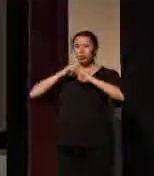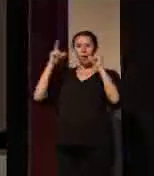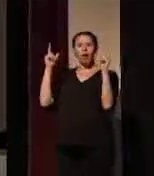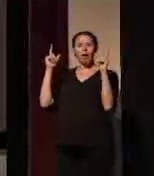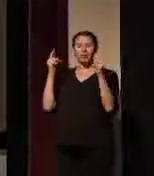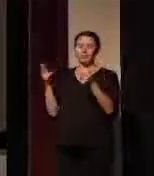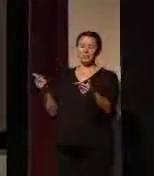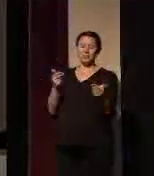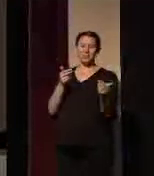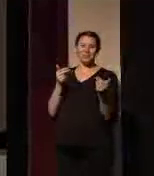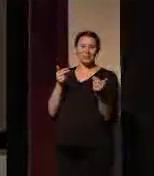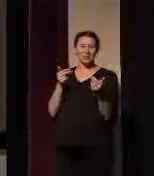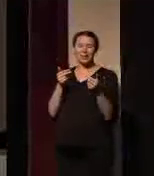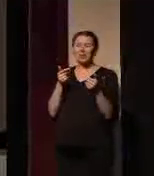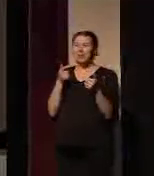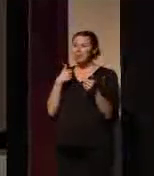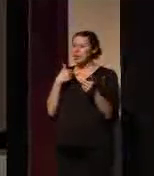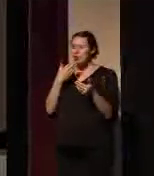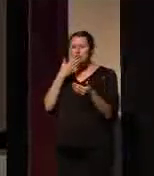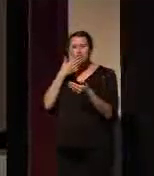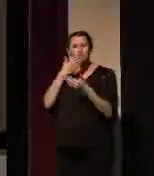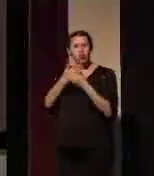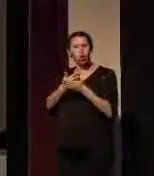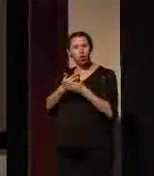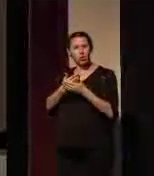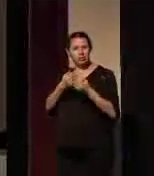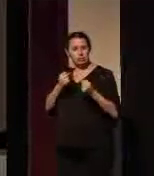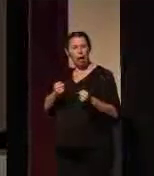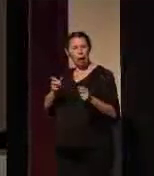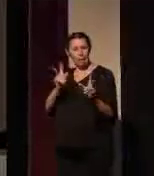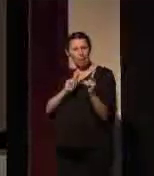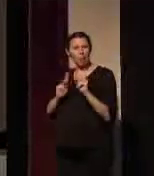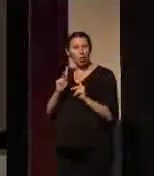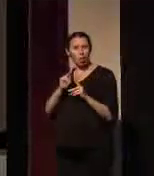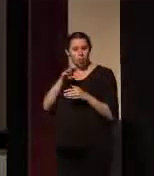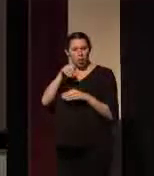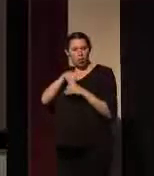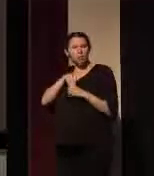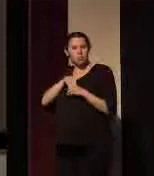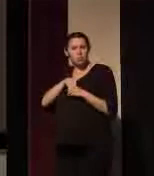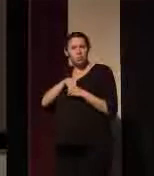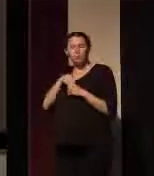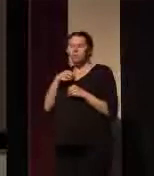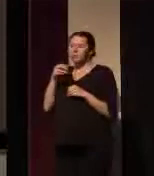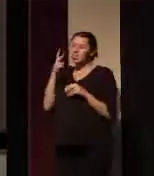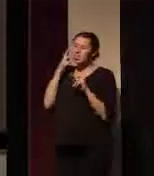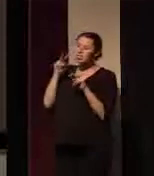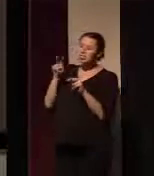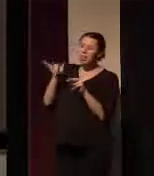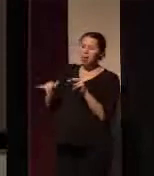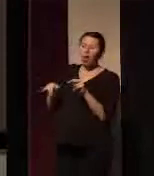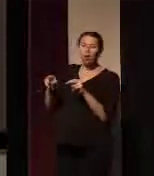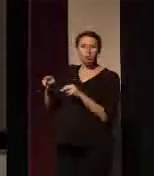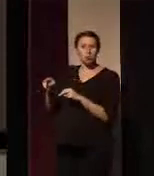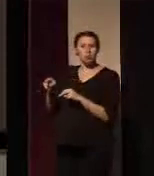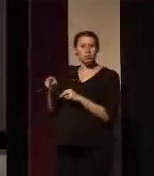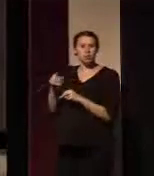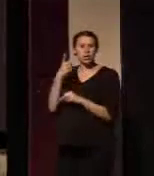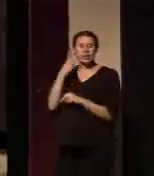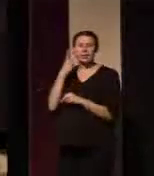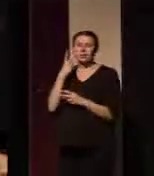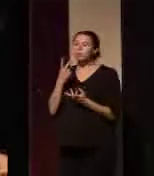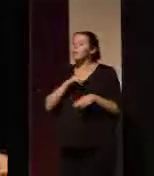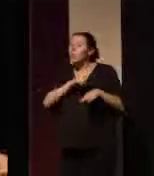good, solid people to their core. And I look at that and I see, you know, of course I